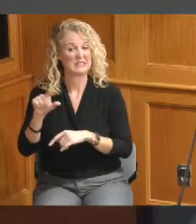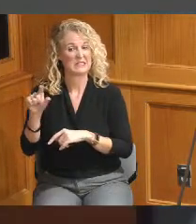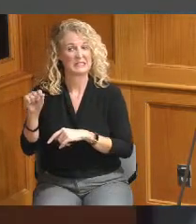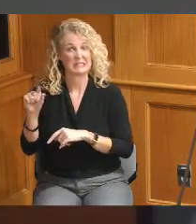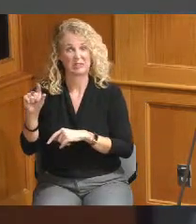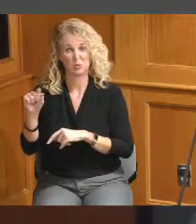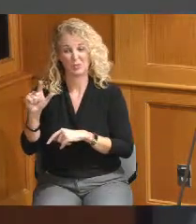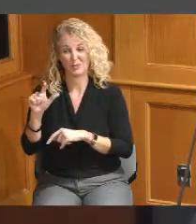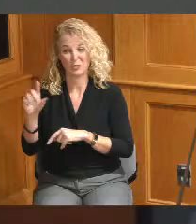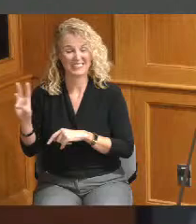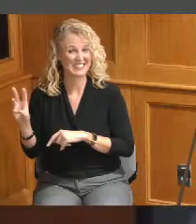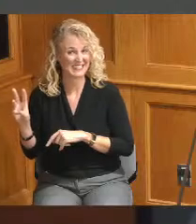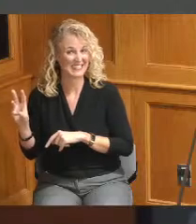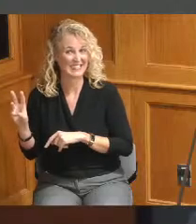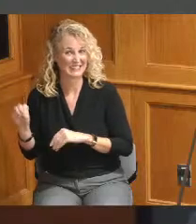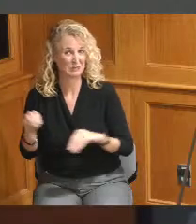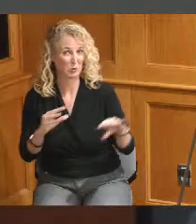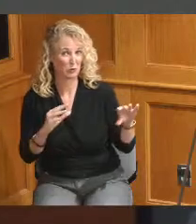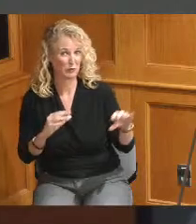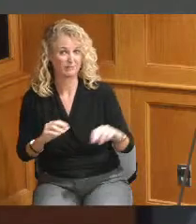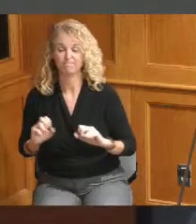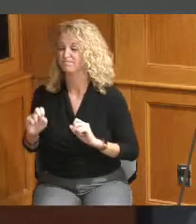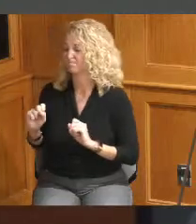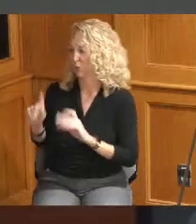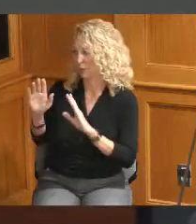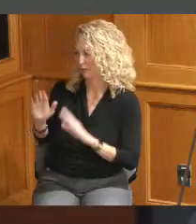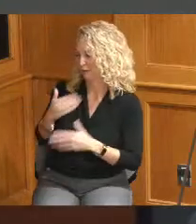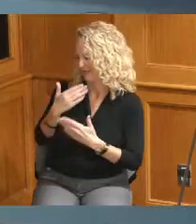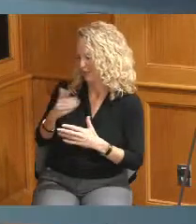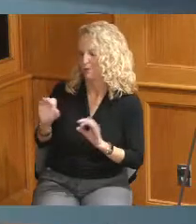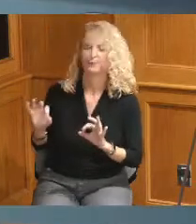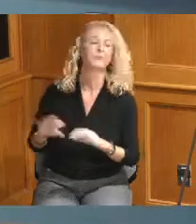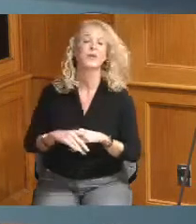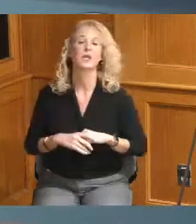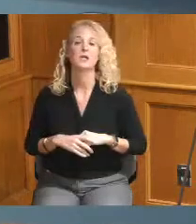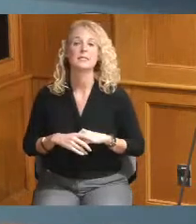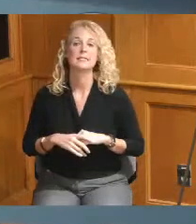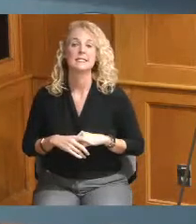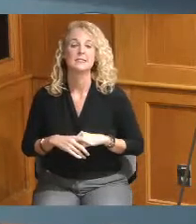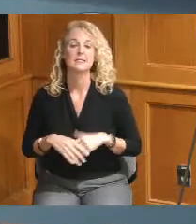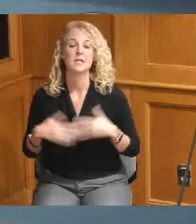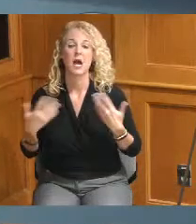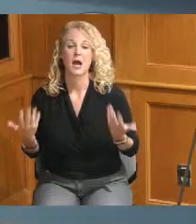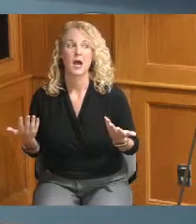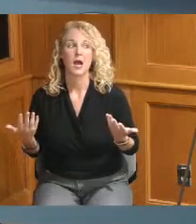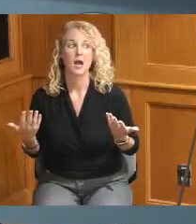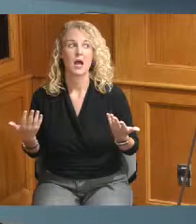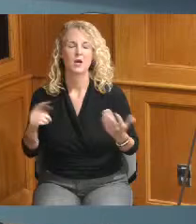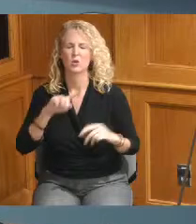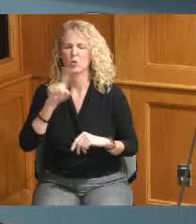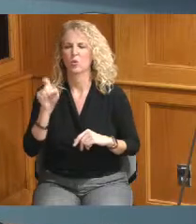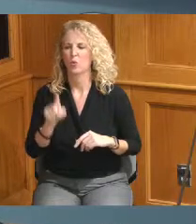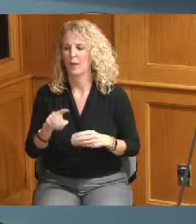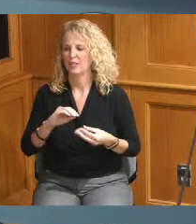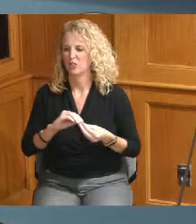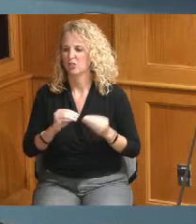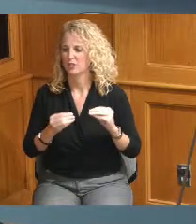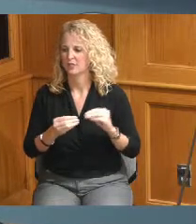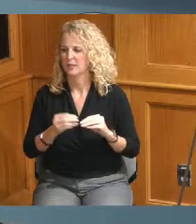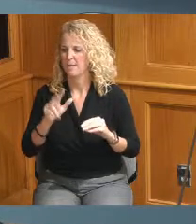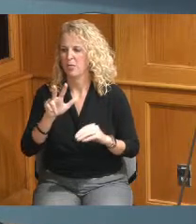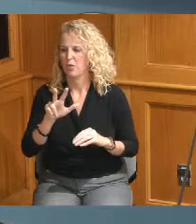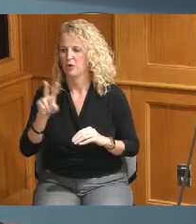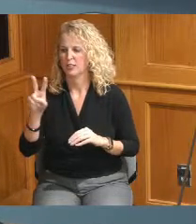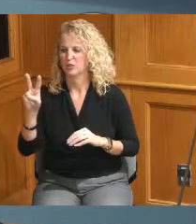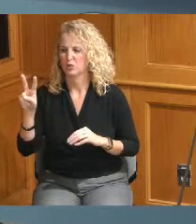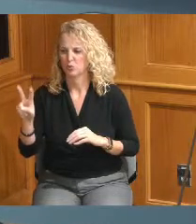the first quarter of 2026. Okay, great. Thank you. That's helpful. All right. And then I have a question about item number